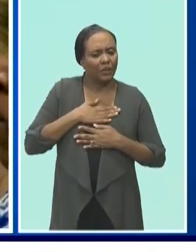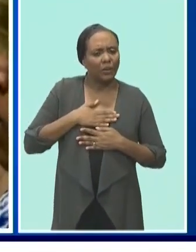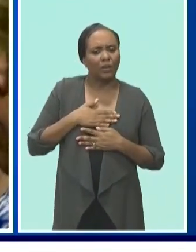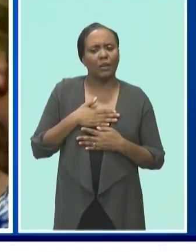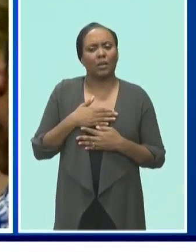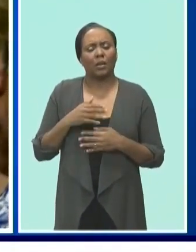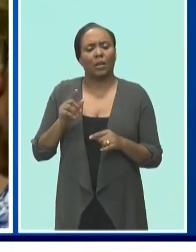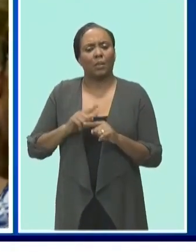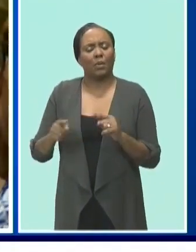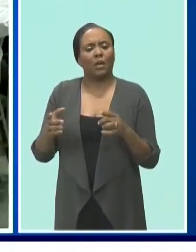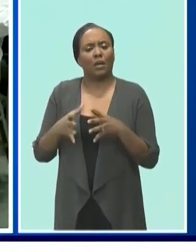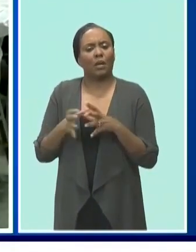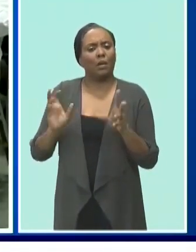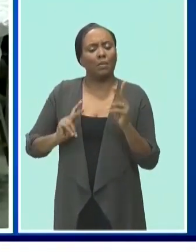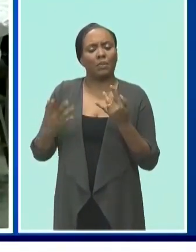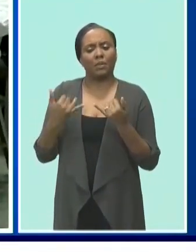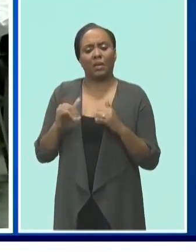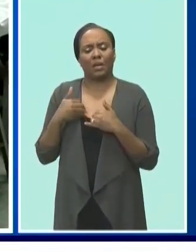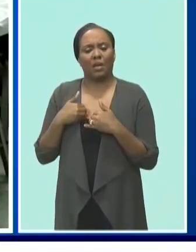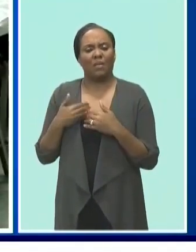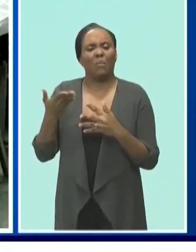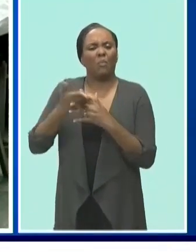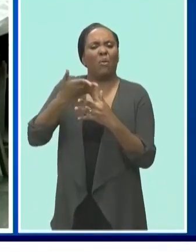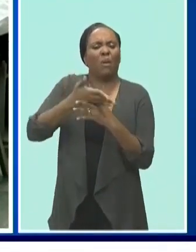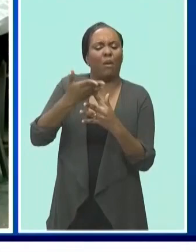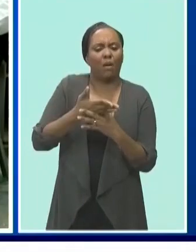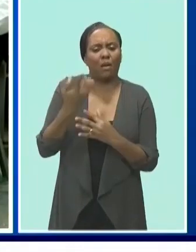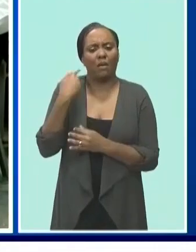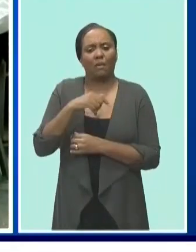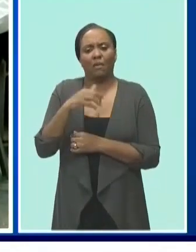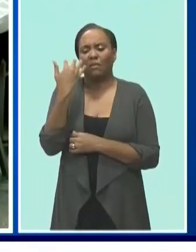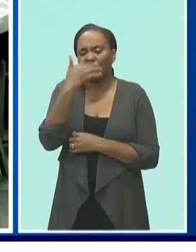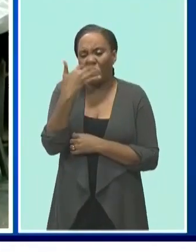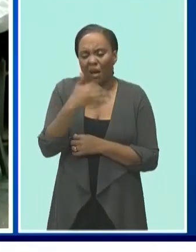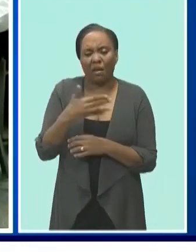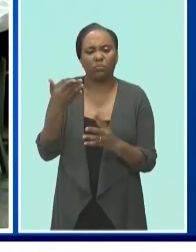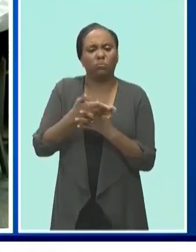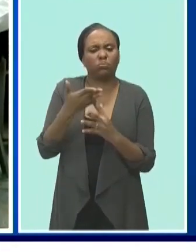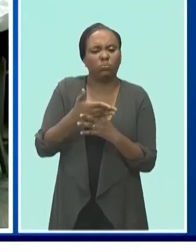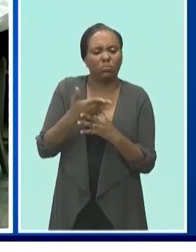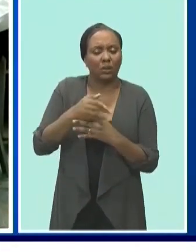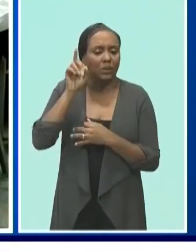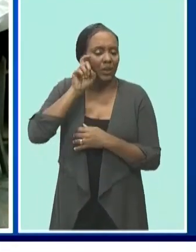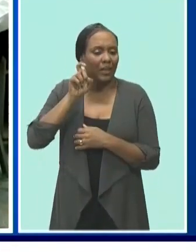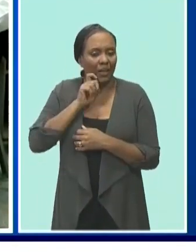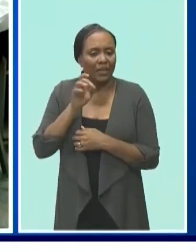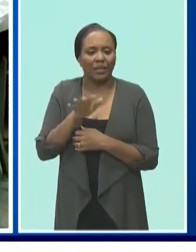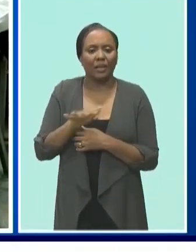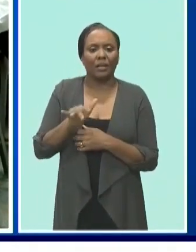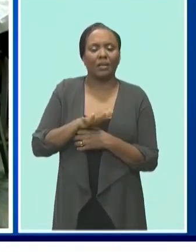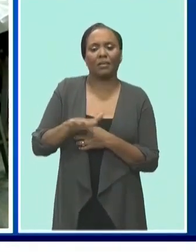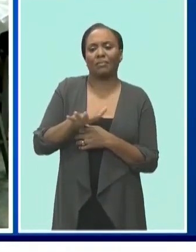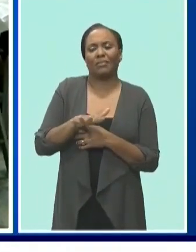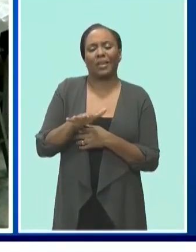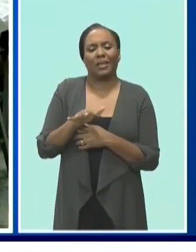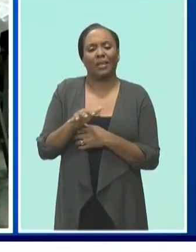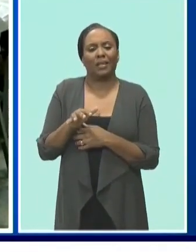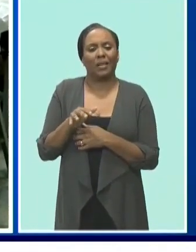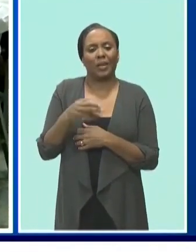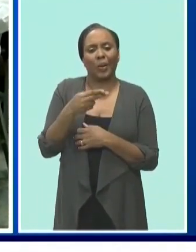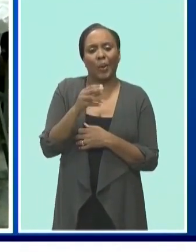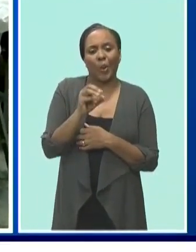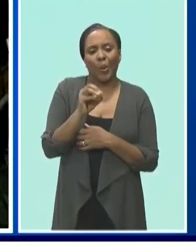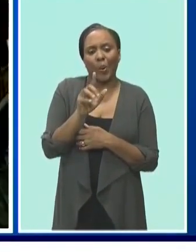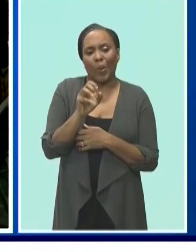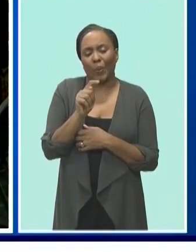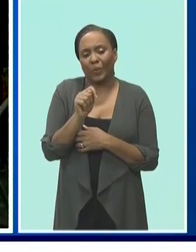of drug and sexual harassment is still too high, especially in the St. Lawrence area, Carlisle Bay and 1st and 2nd Streets in Whole